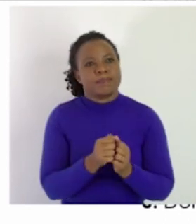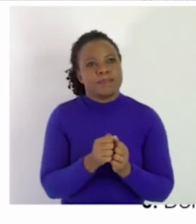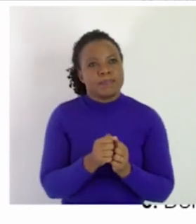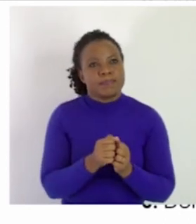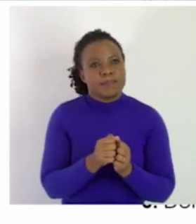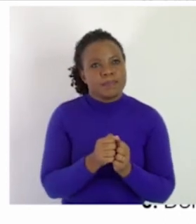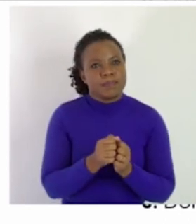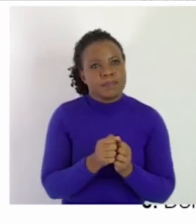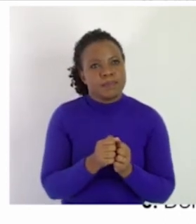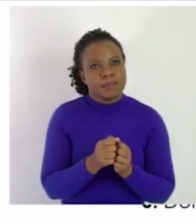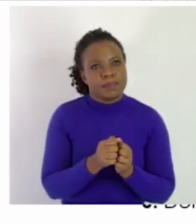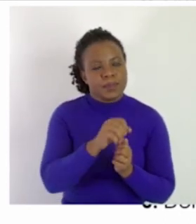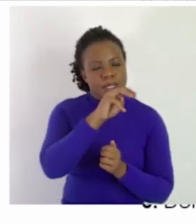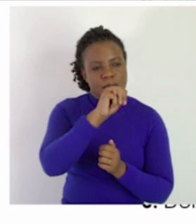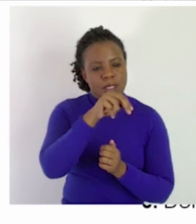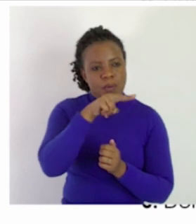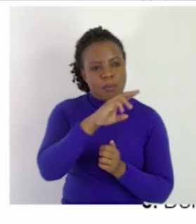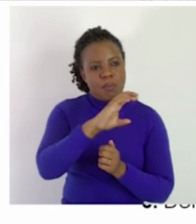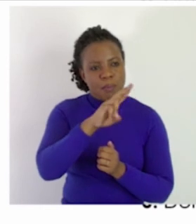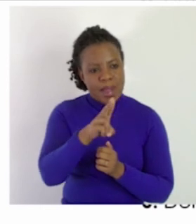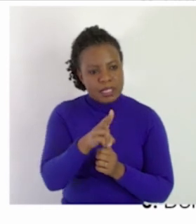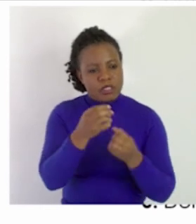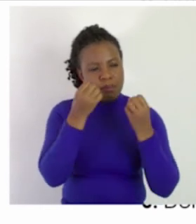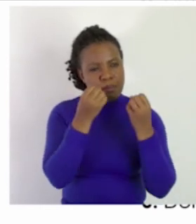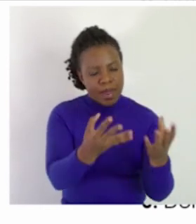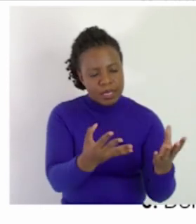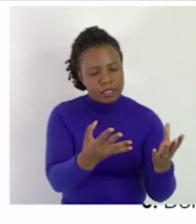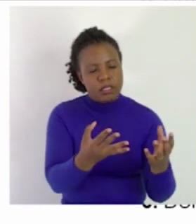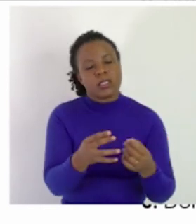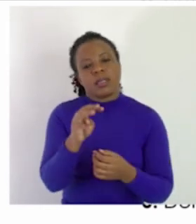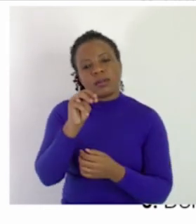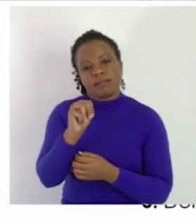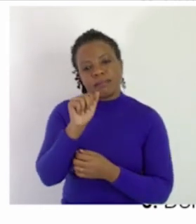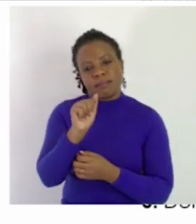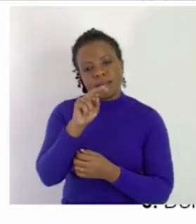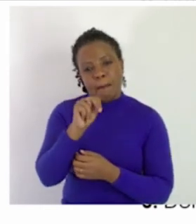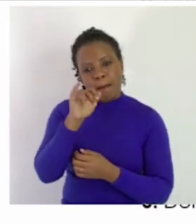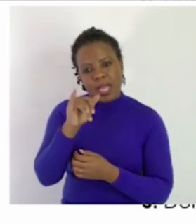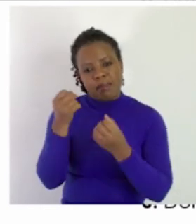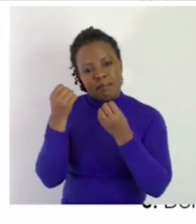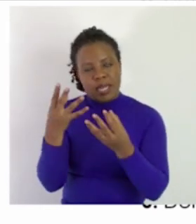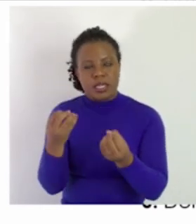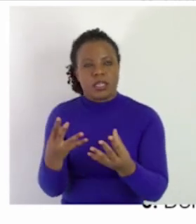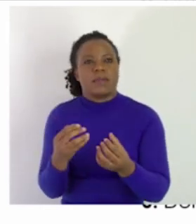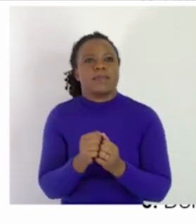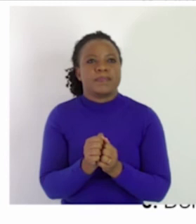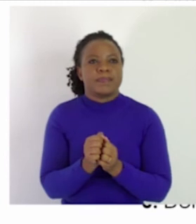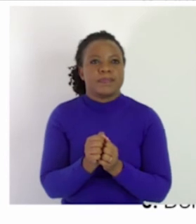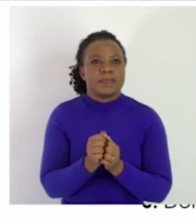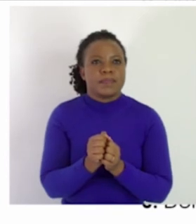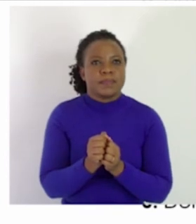see where we would use much and where we use many. Right.